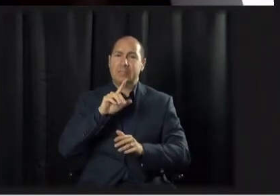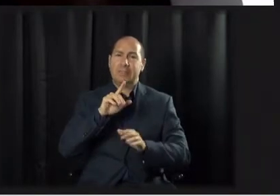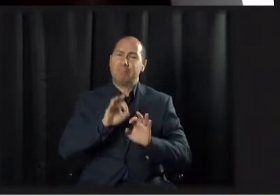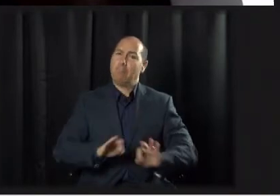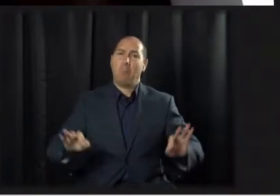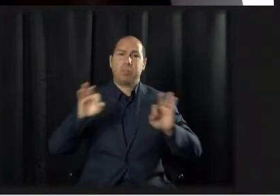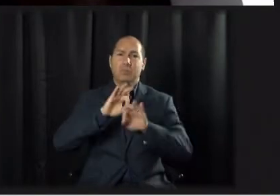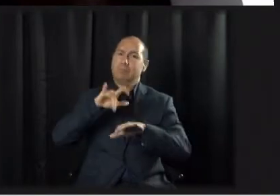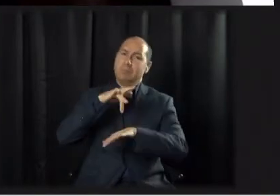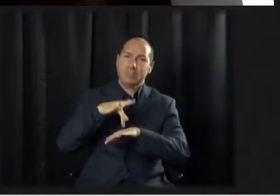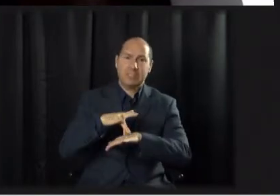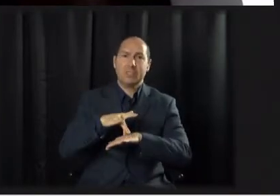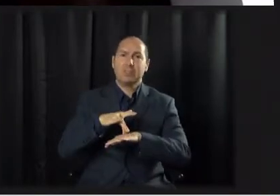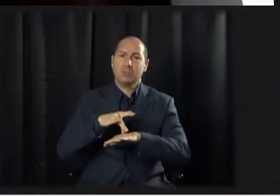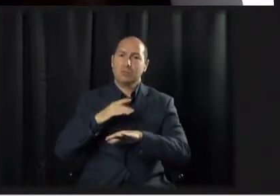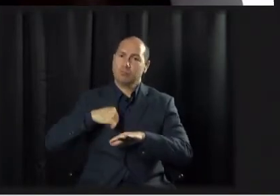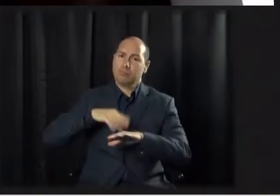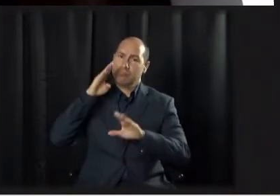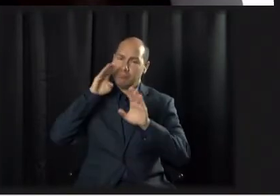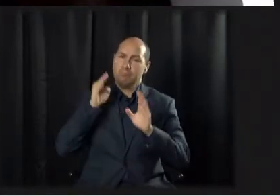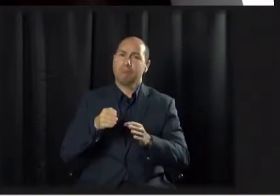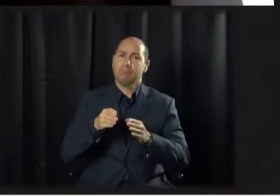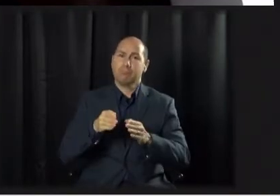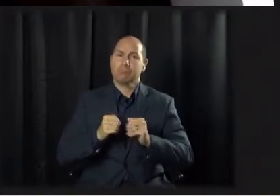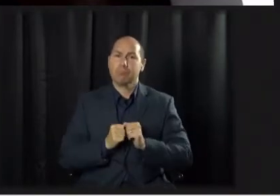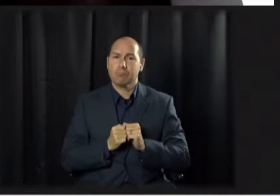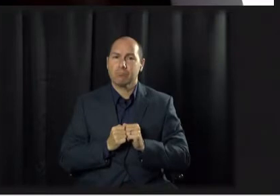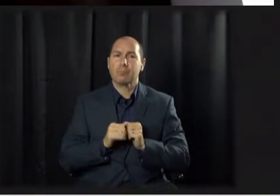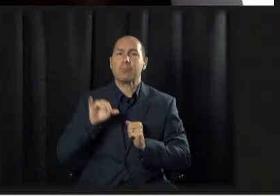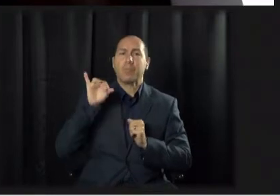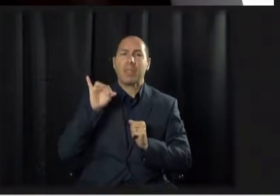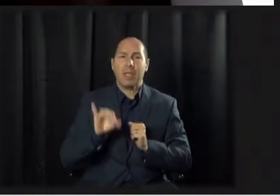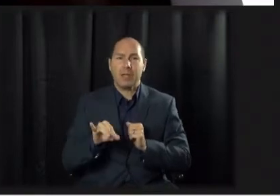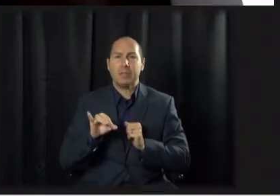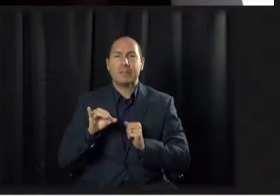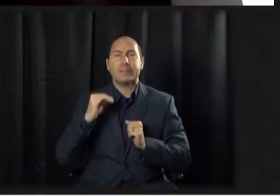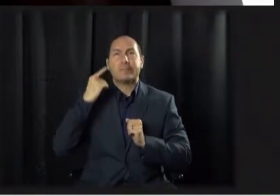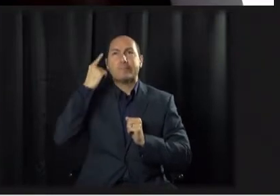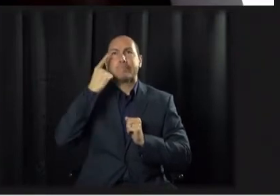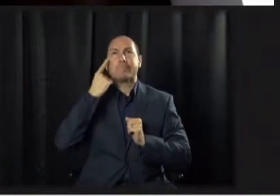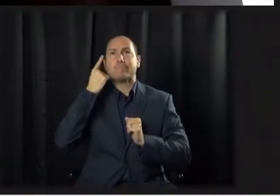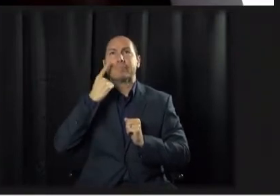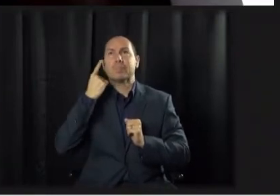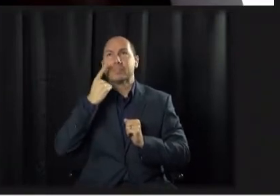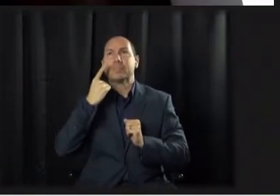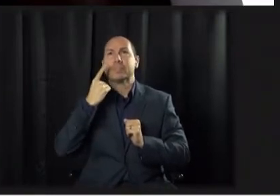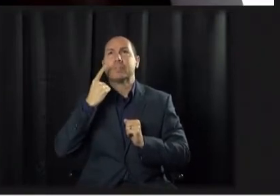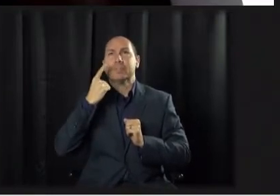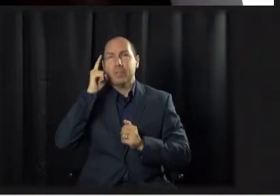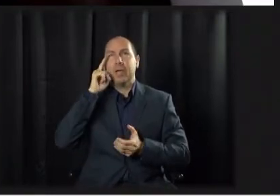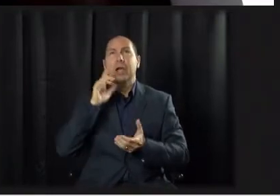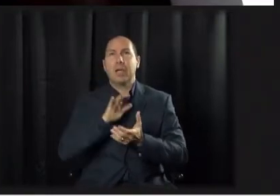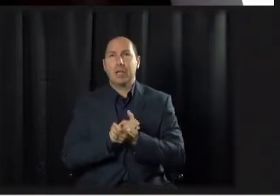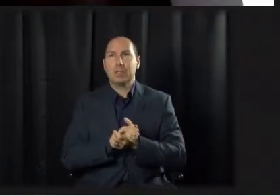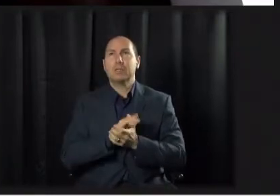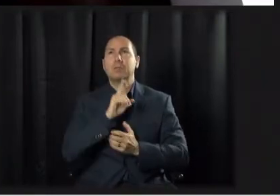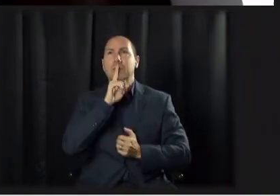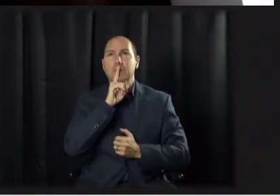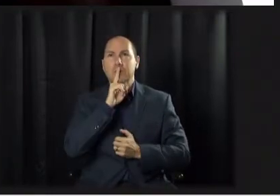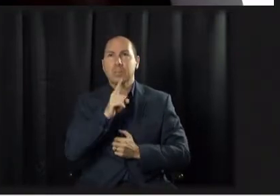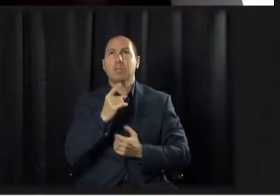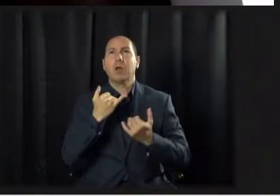process. So with that in mind, I do truly believe that we have to make changes in order to get to a better